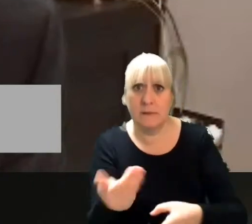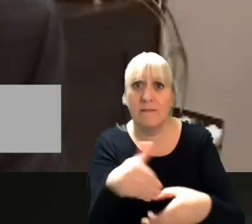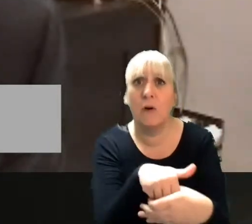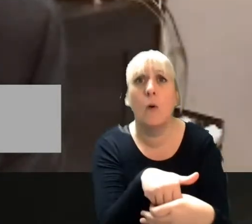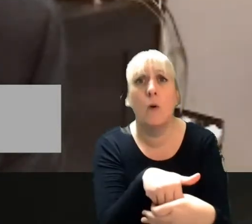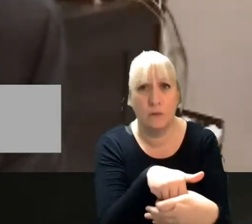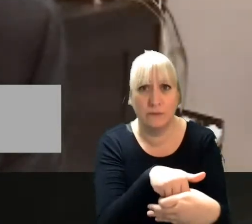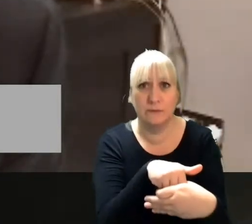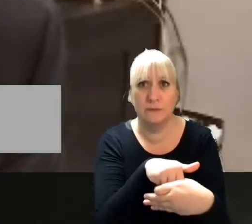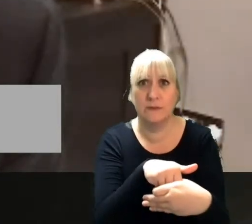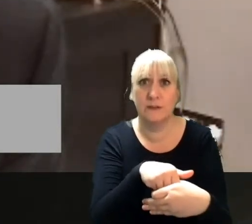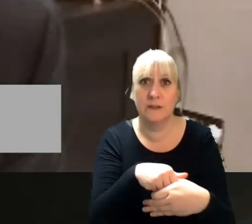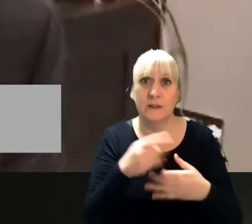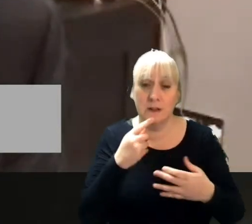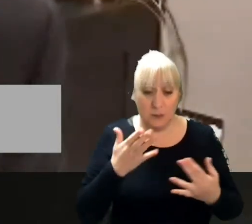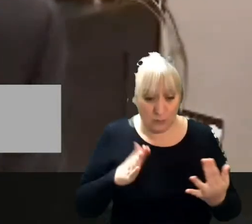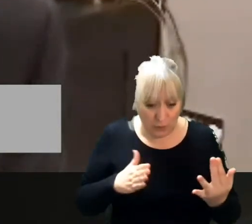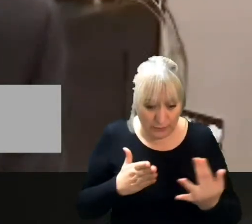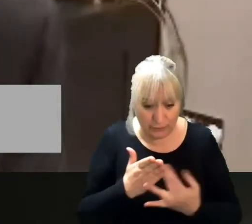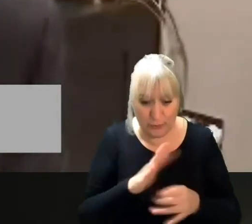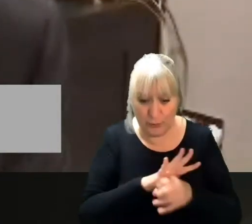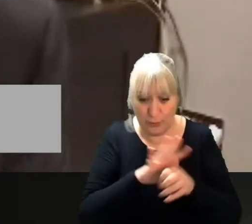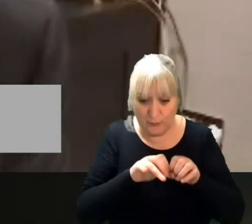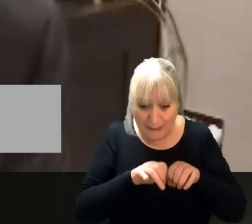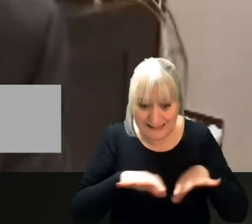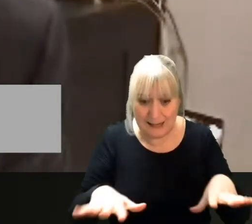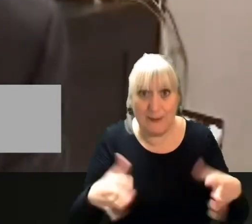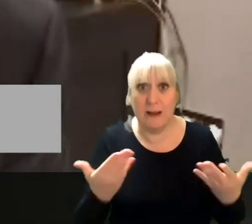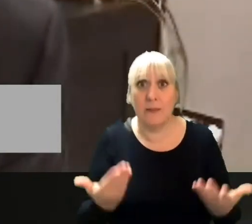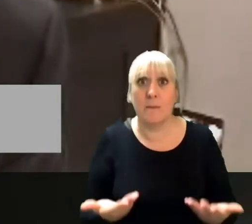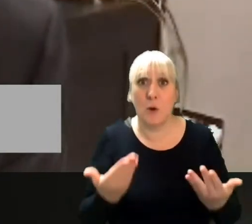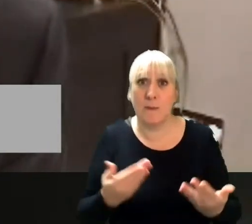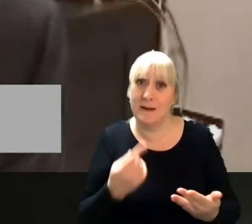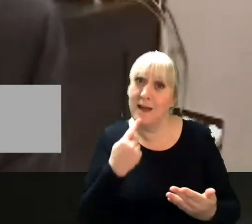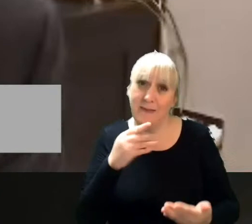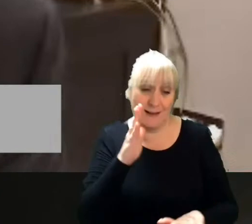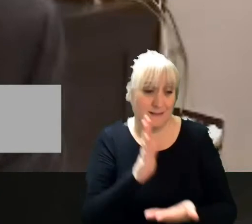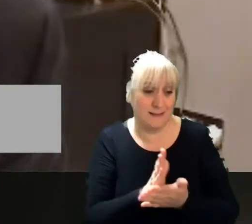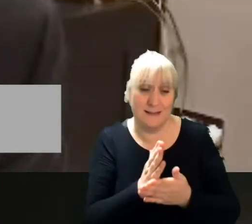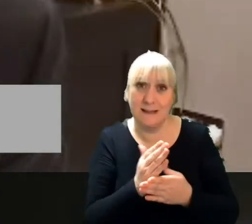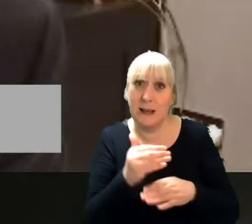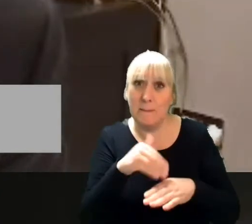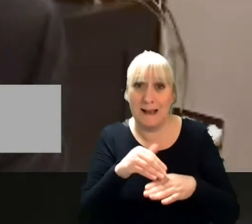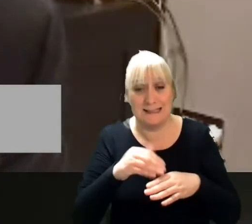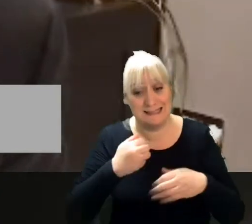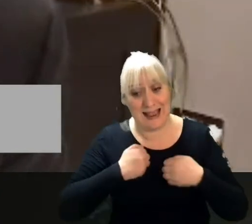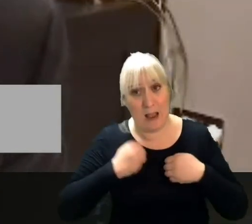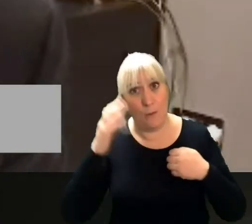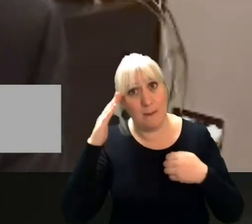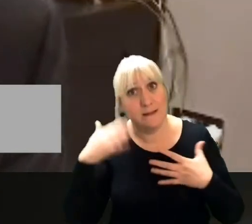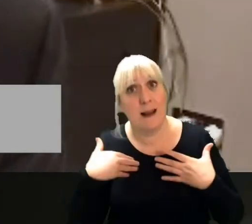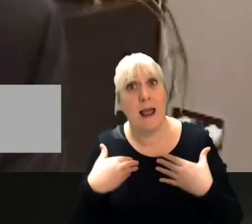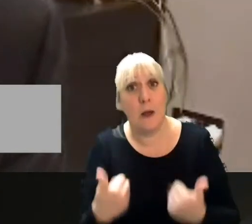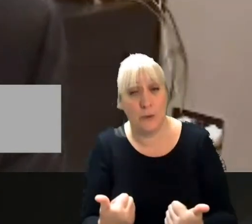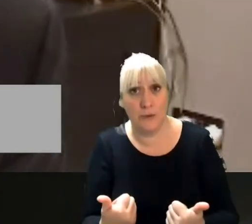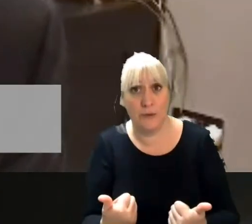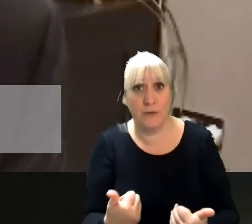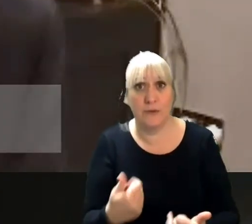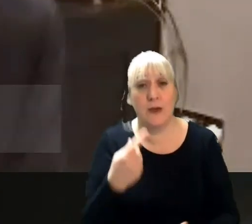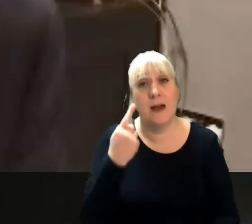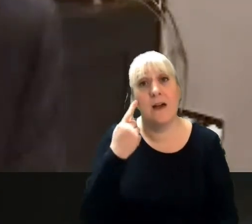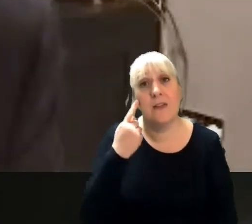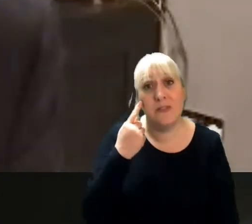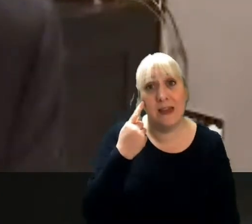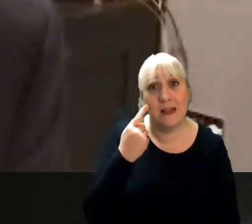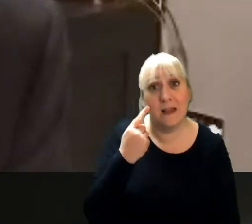through a COVID-19 pandemic, and it's really impacted upon our mental health. And I think that one quarter